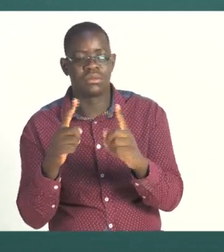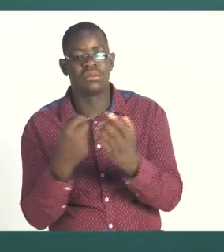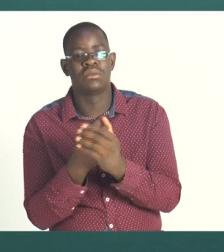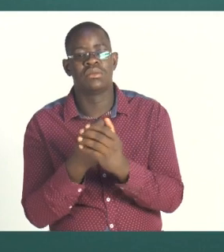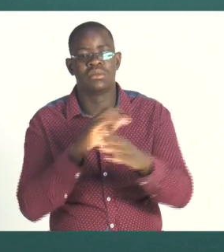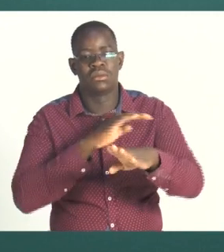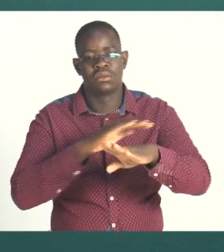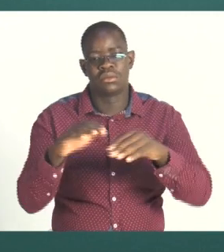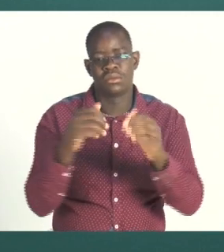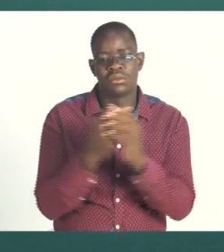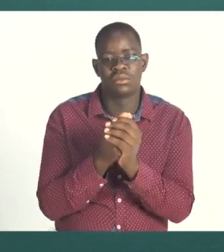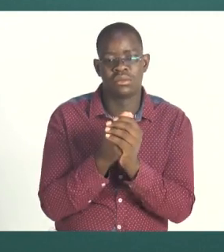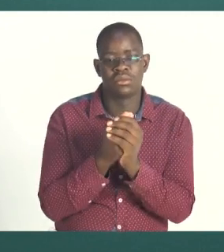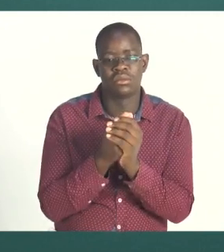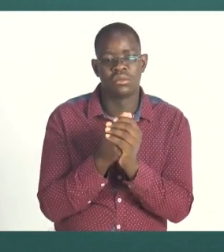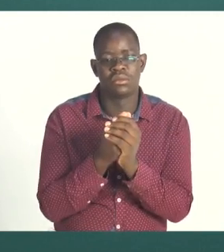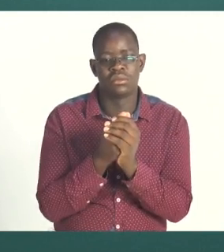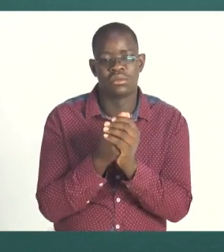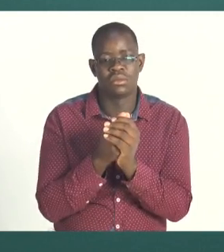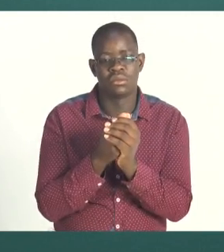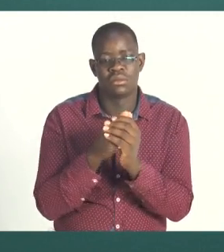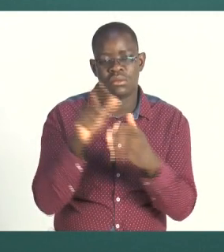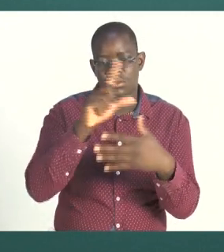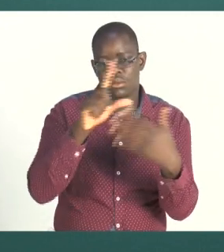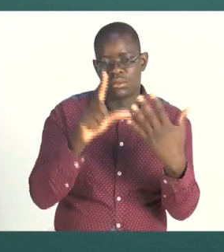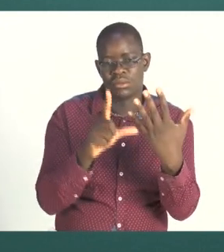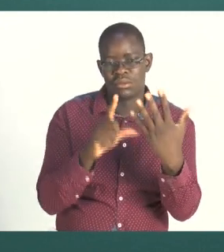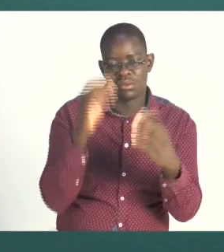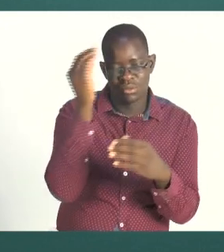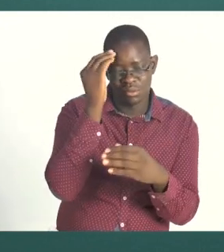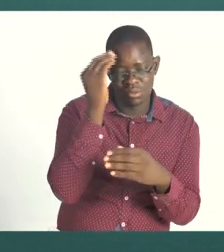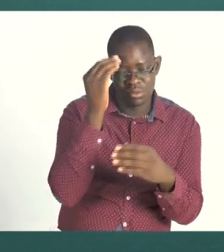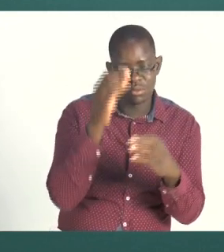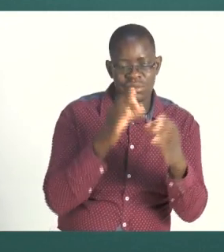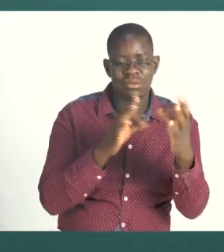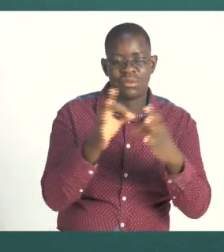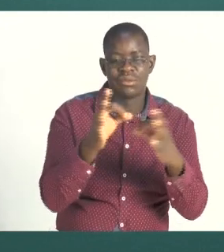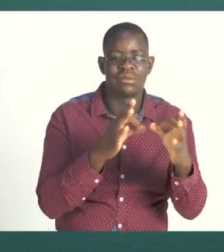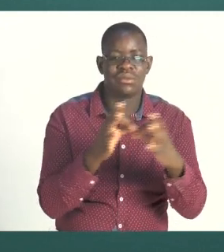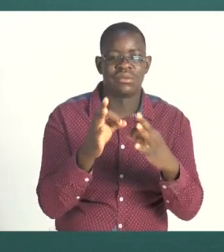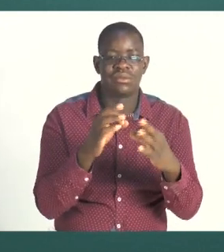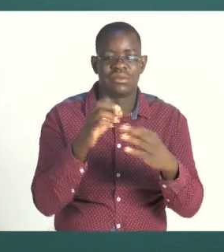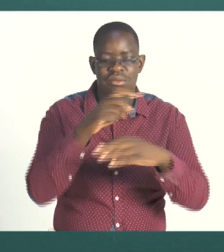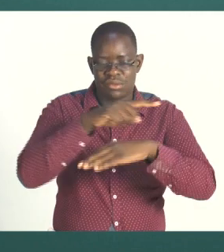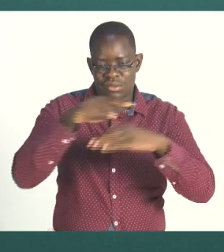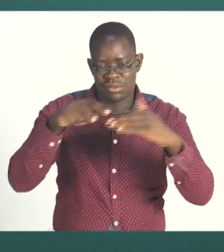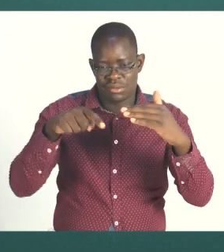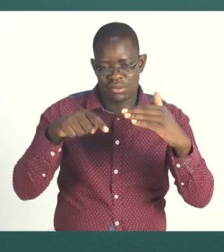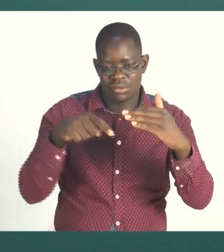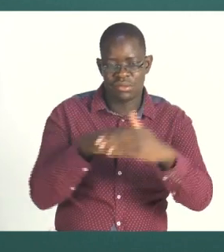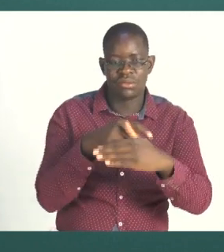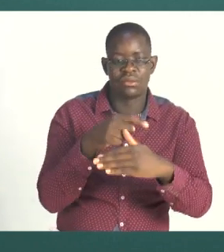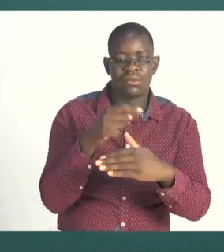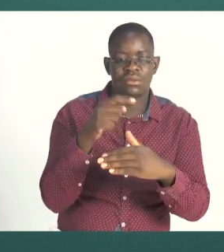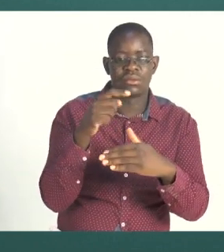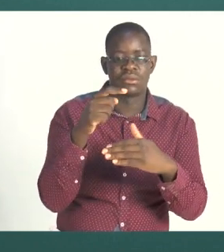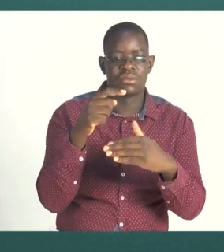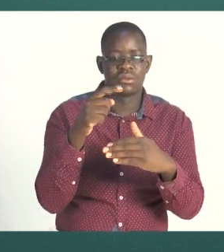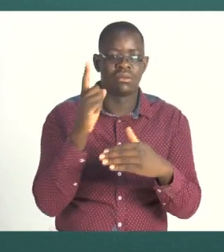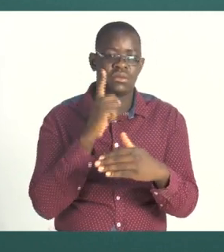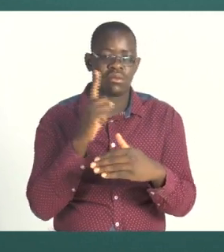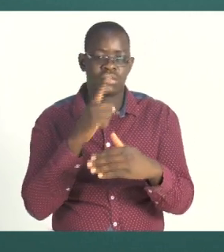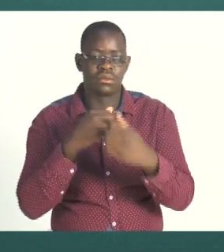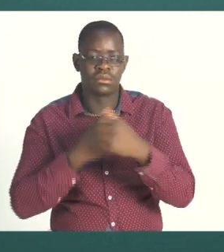grazing system. Your learning objectives are to be able to explain what is meant by intensive pasture and range